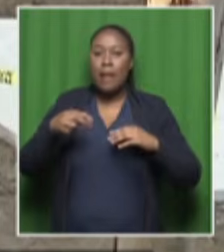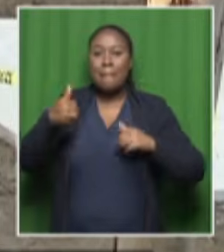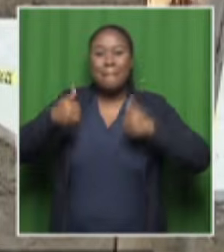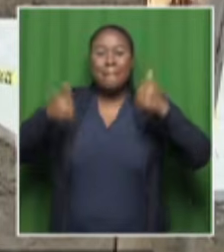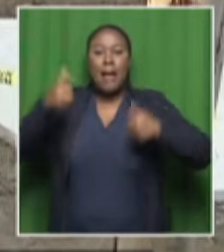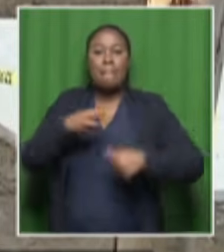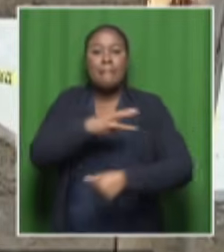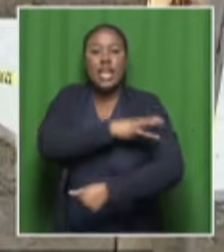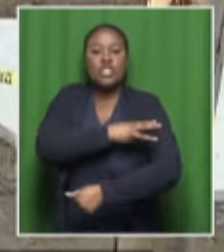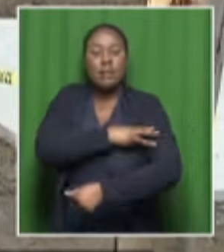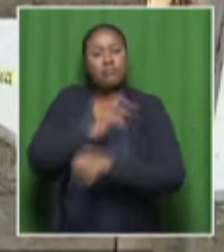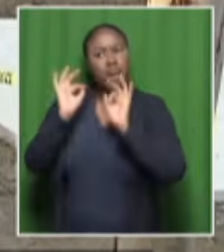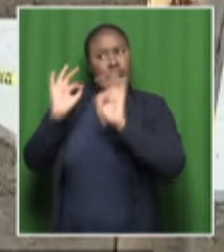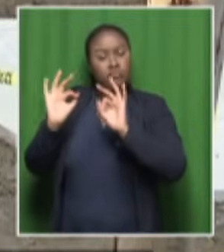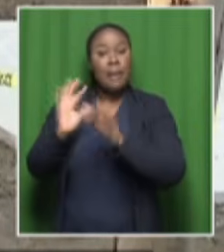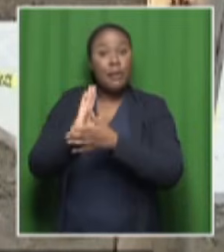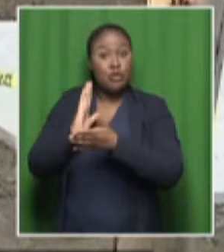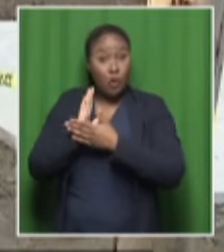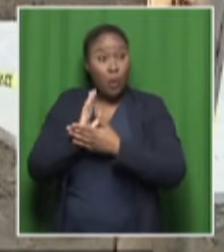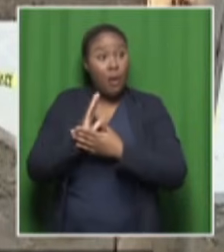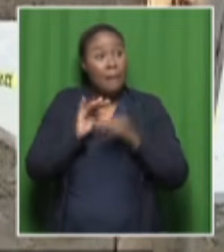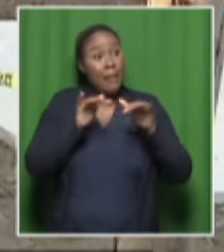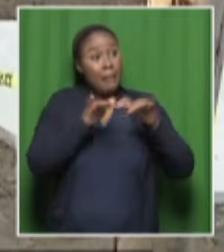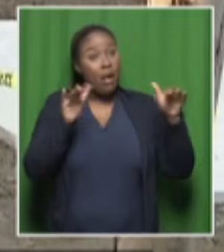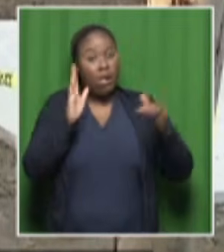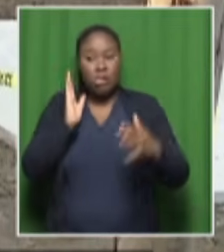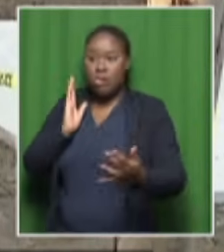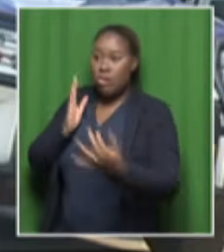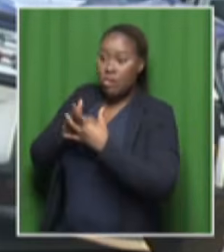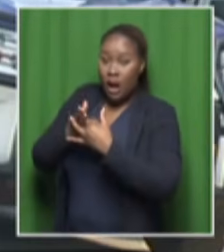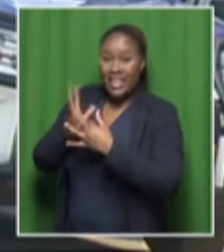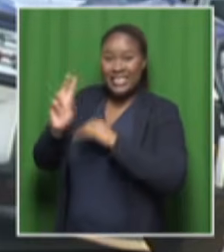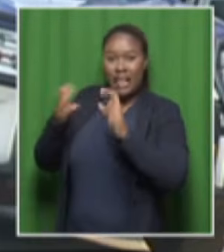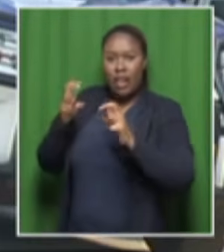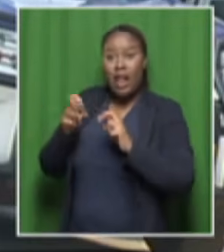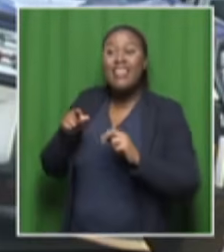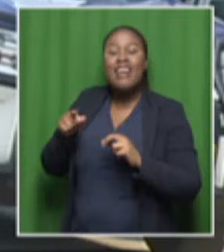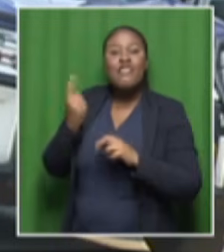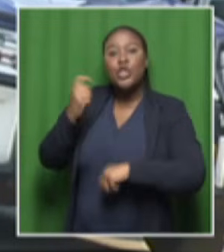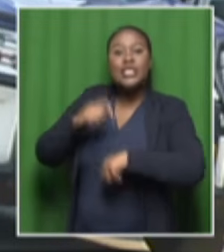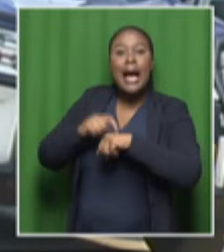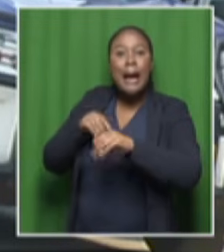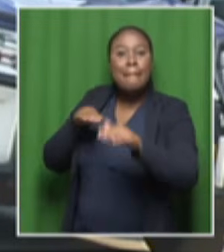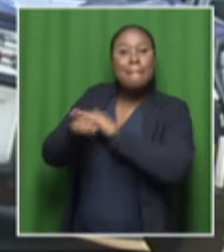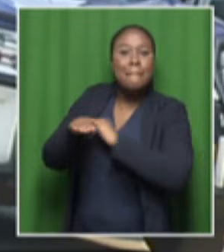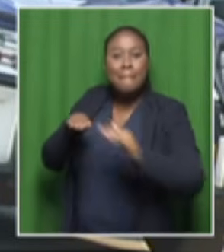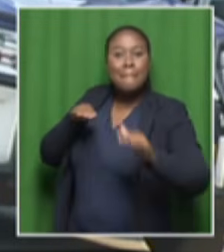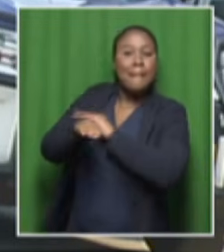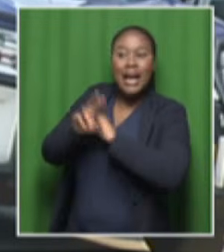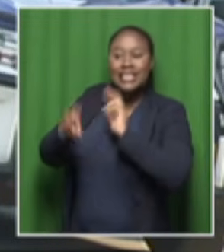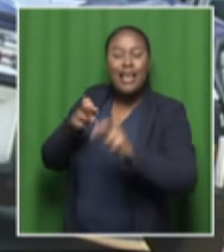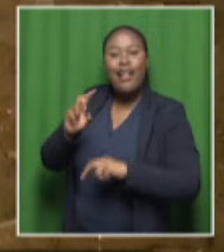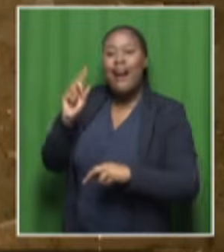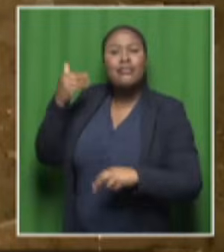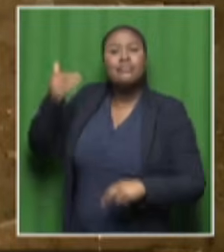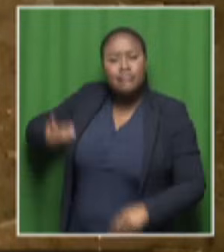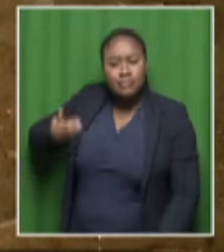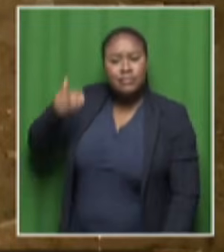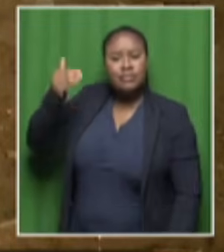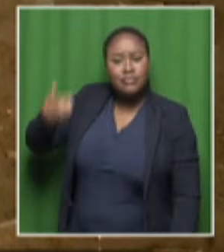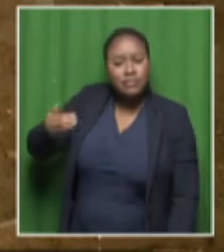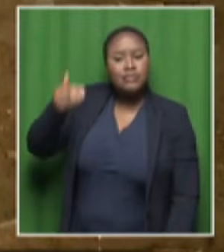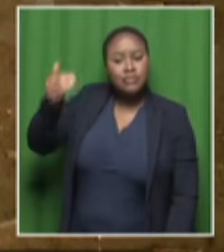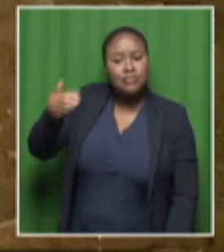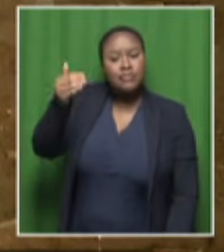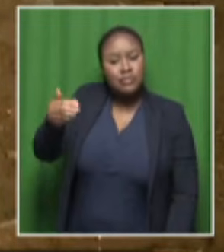that it does not happen. And for that particular station, it's not even the first time that it has happened. And that is part of our reason